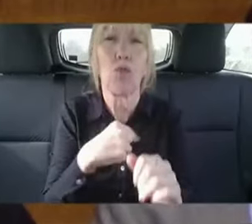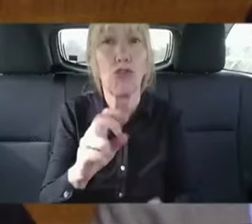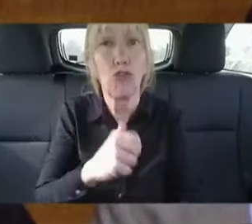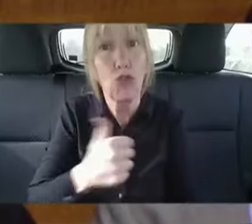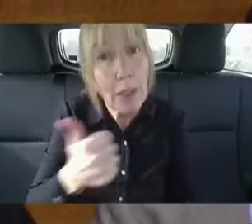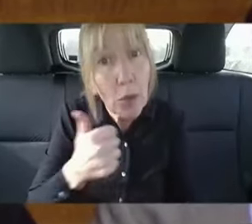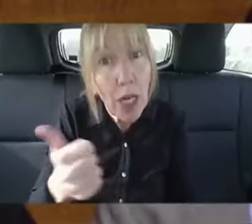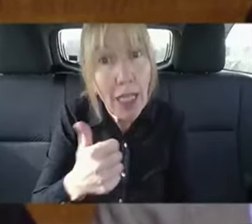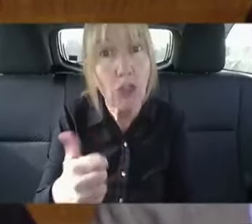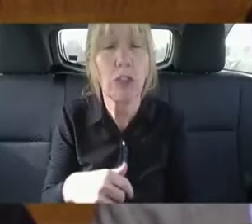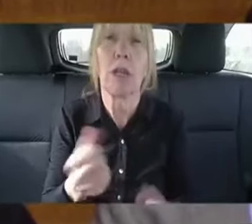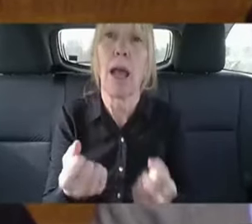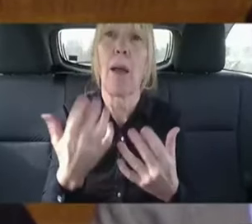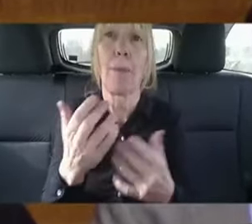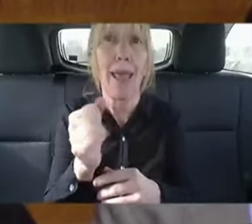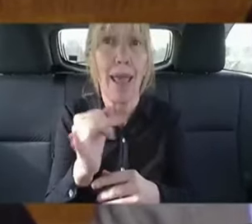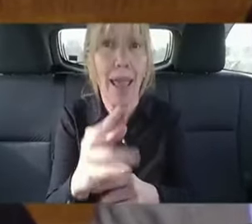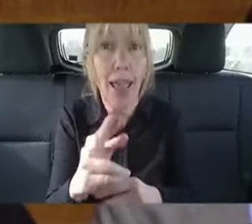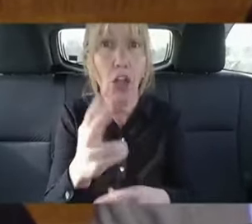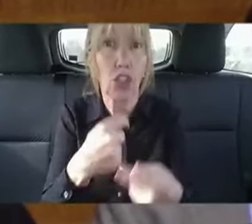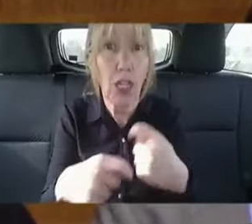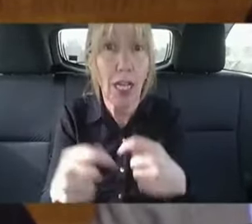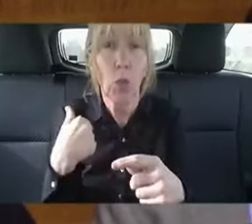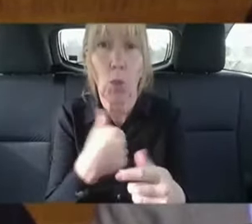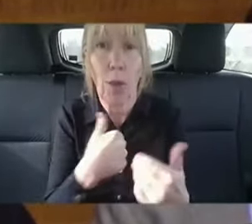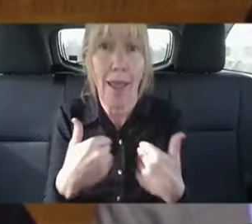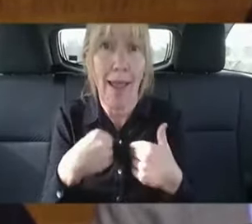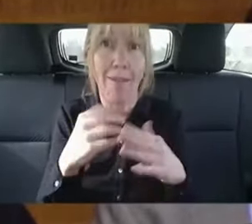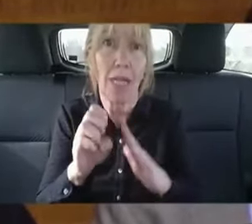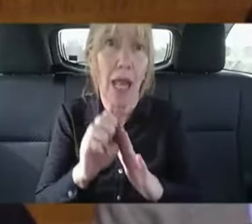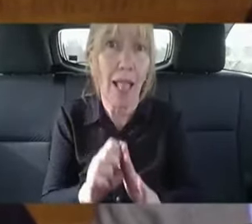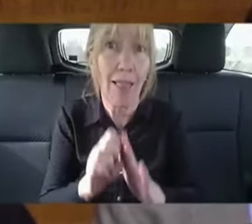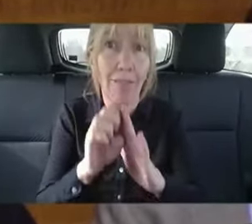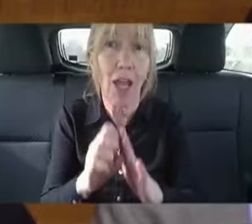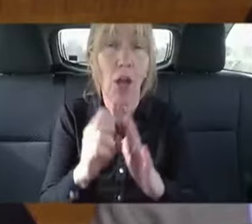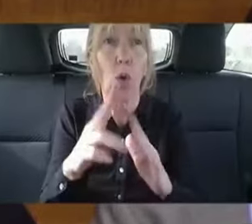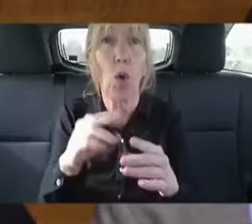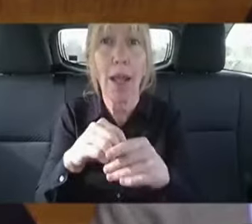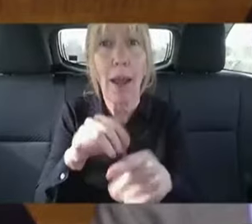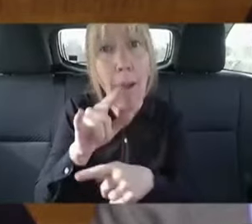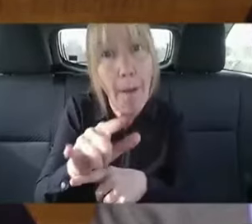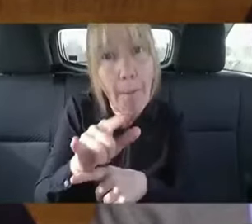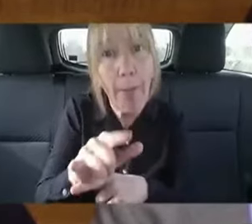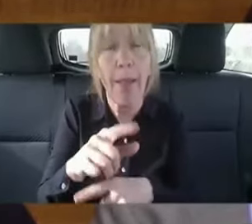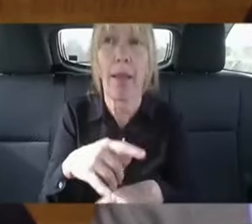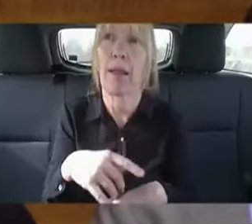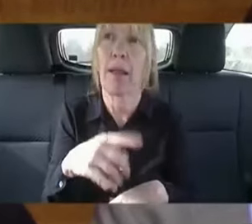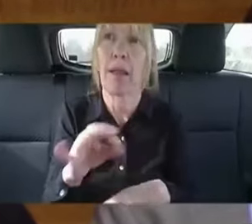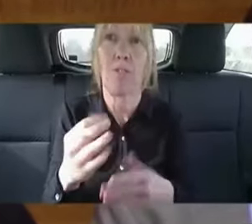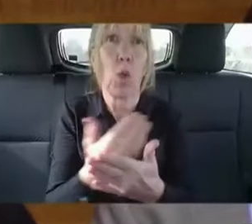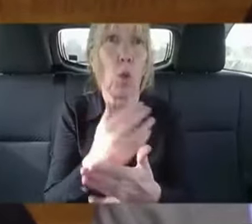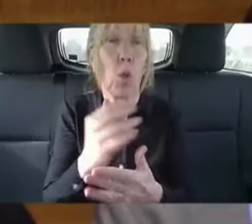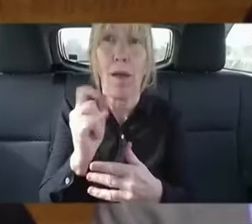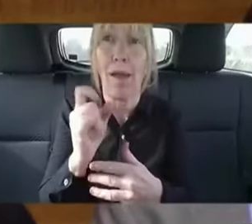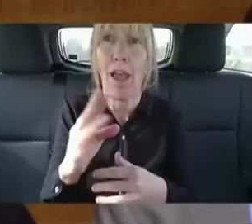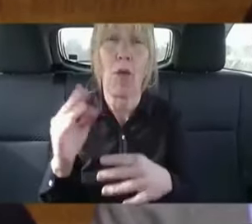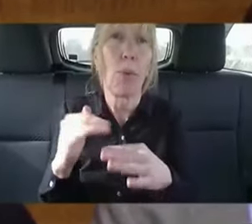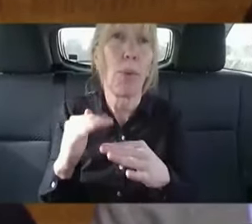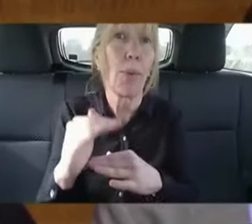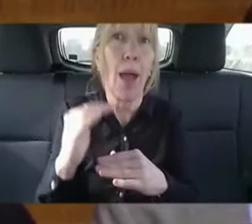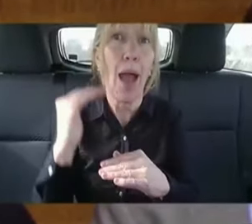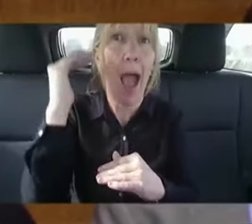how many air changes we have in an elevator or in an airplane, whether the new air comes in high or comes in